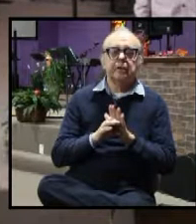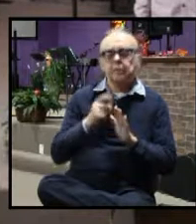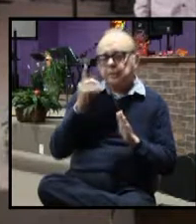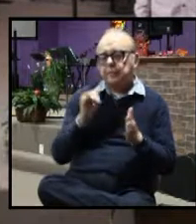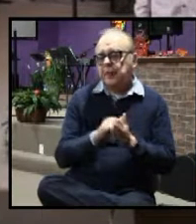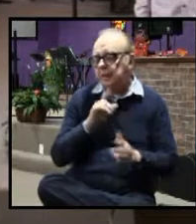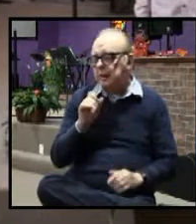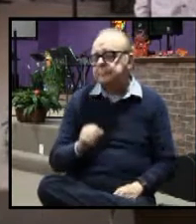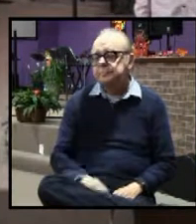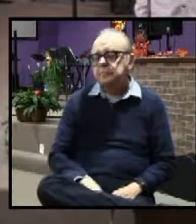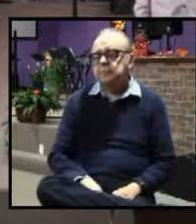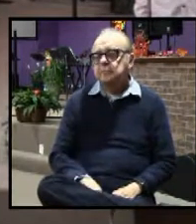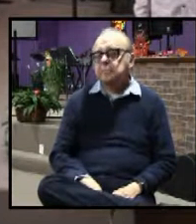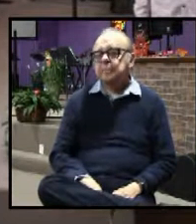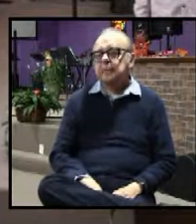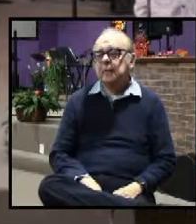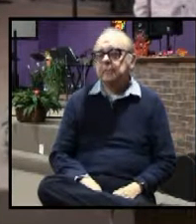Do you understand?